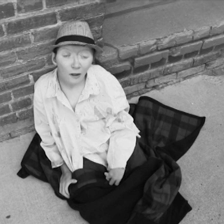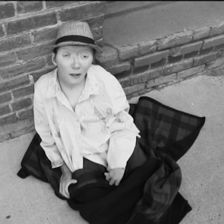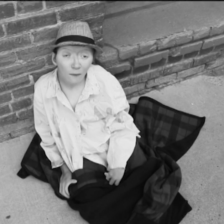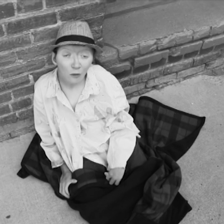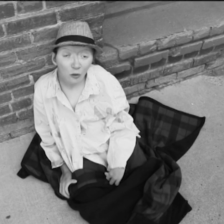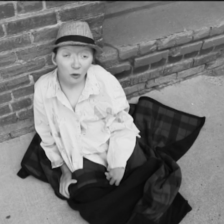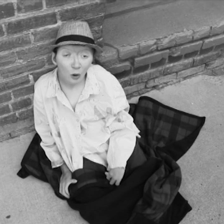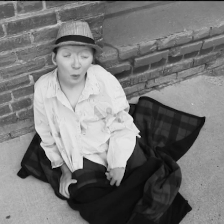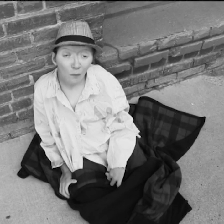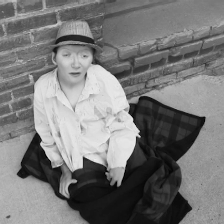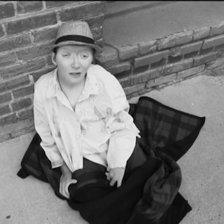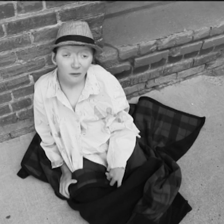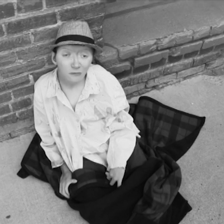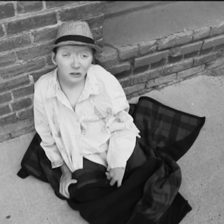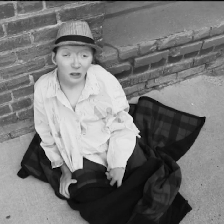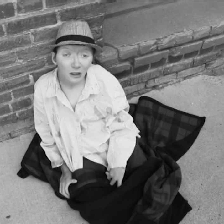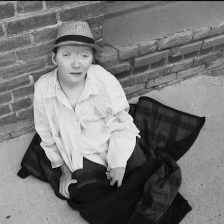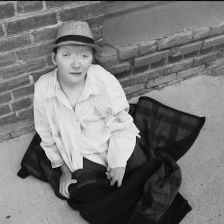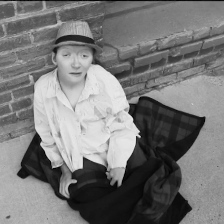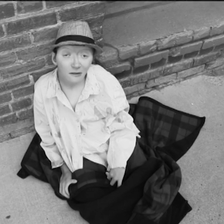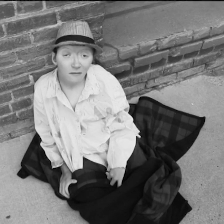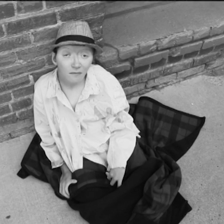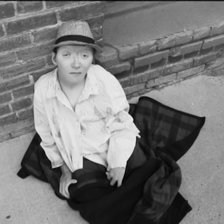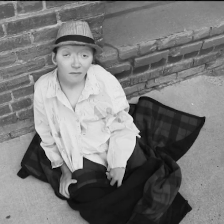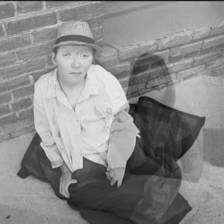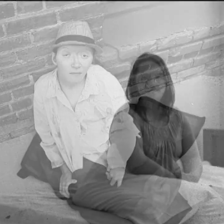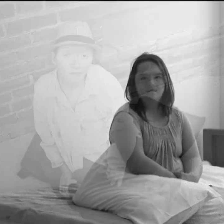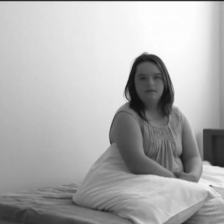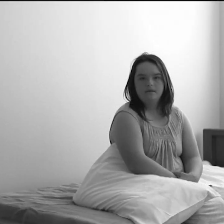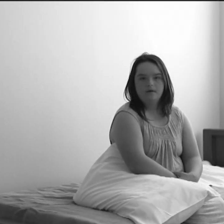No labels, no presumptions.